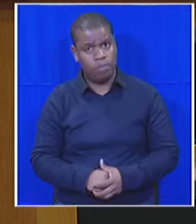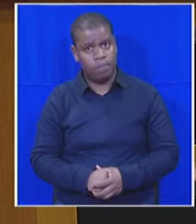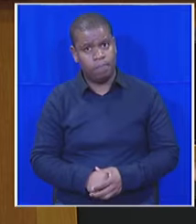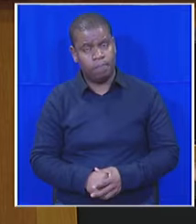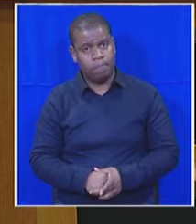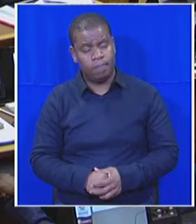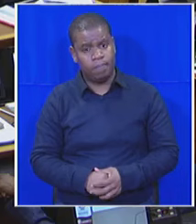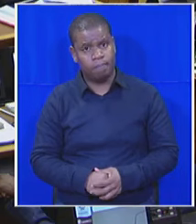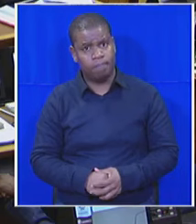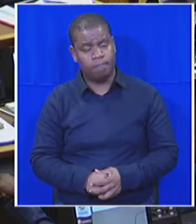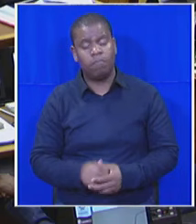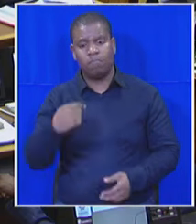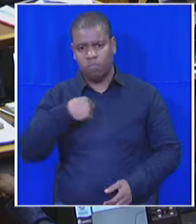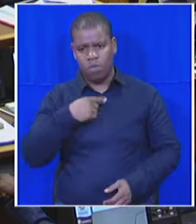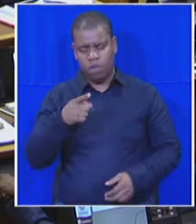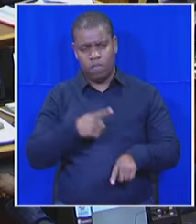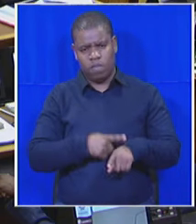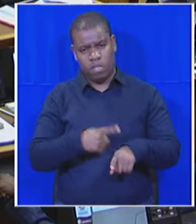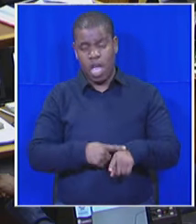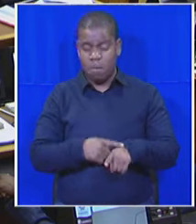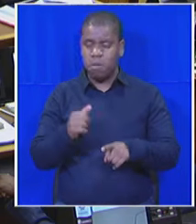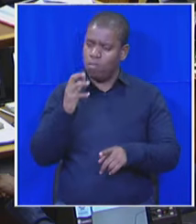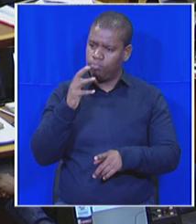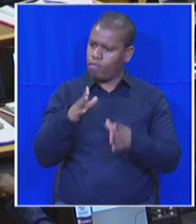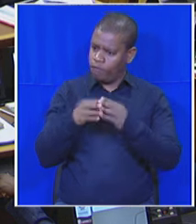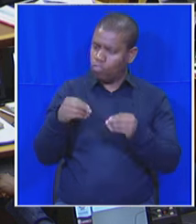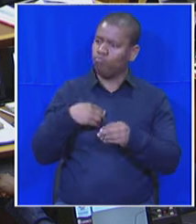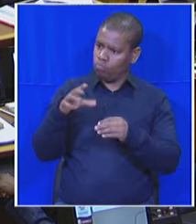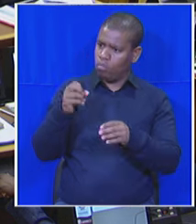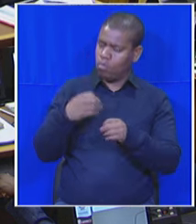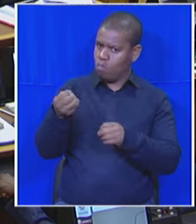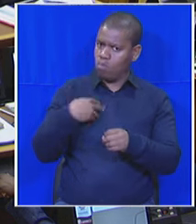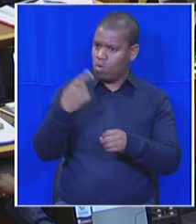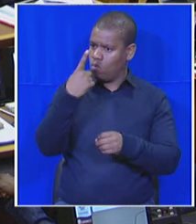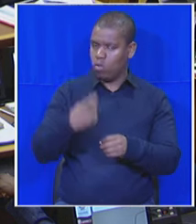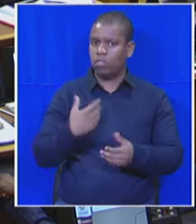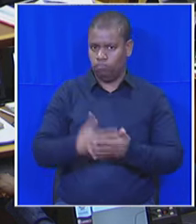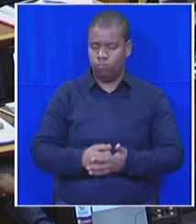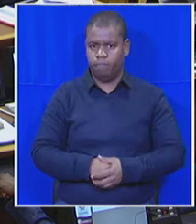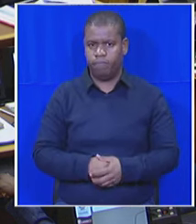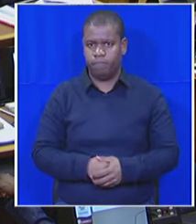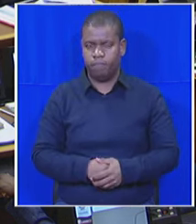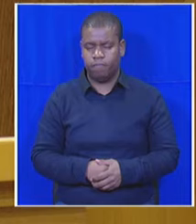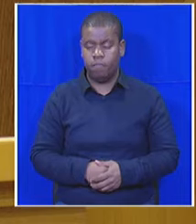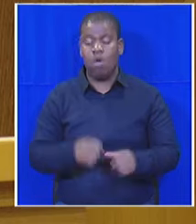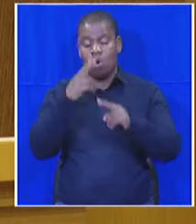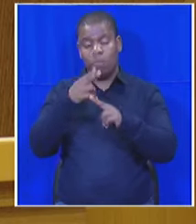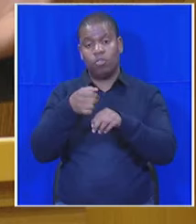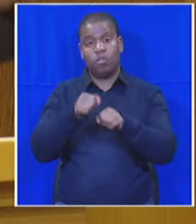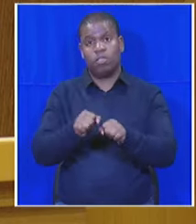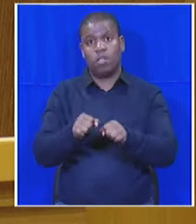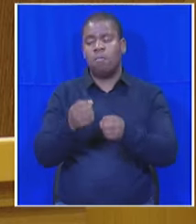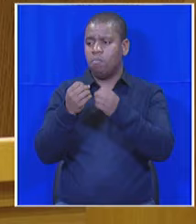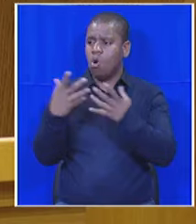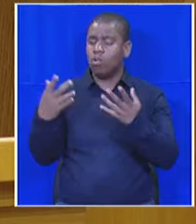Honorable Sheikh Imam would If I like have to take time question. after I'm finished, Honorable Chairperson. He said if he has time, continue, Honorable Member. Honorable Chairperson, since a lot of them